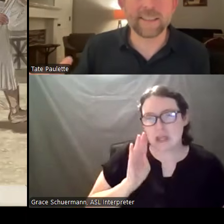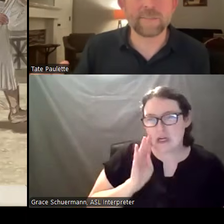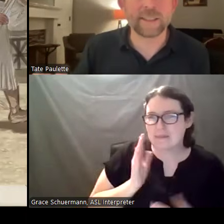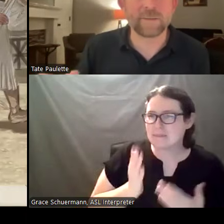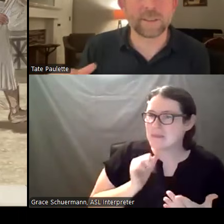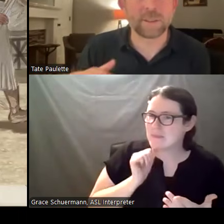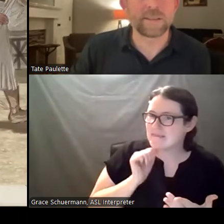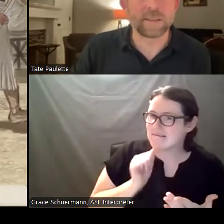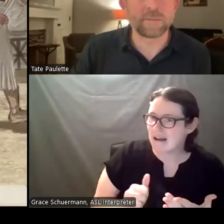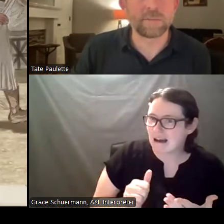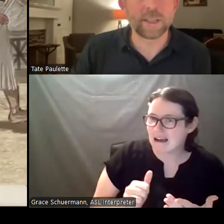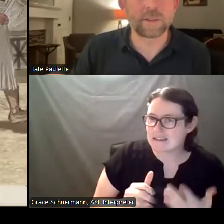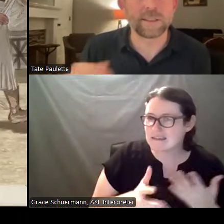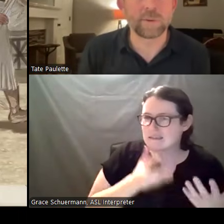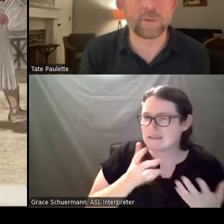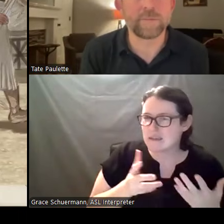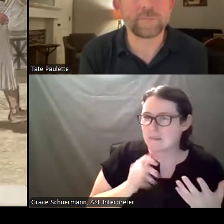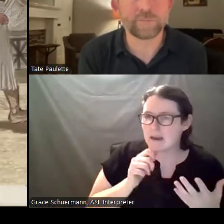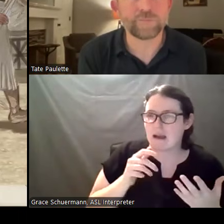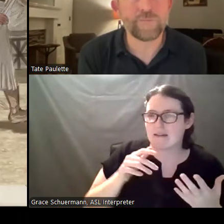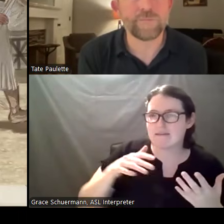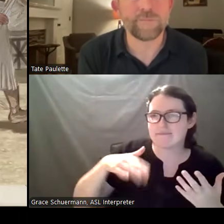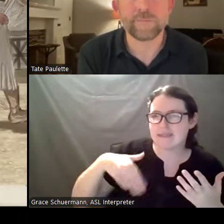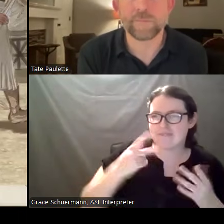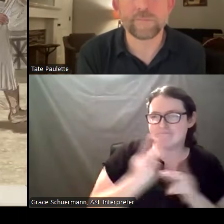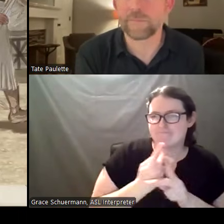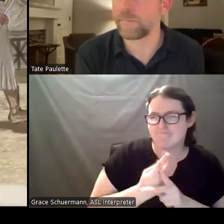that's not something that's really been carefully explored.